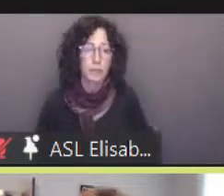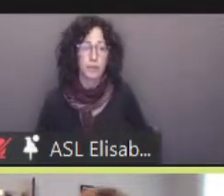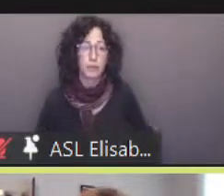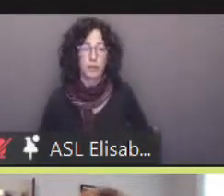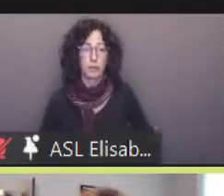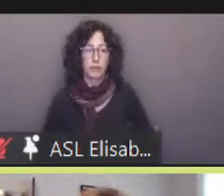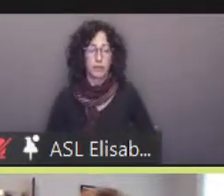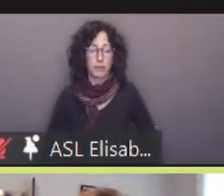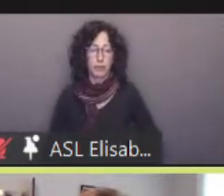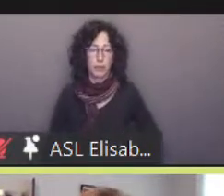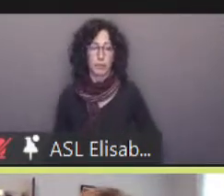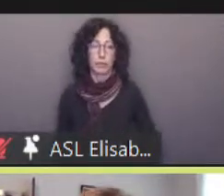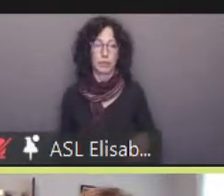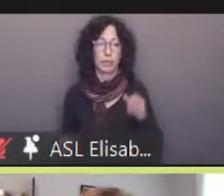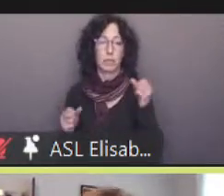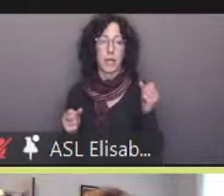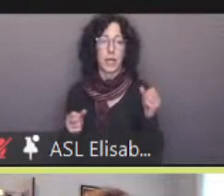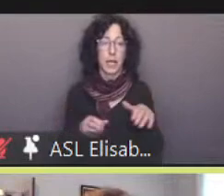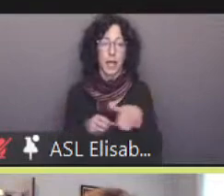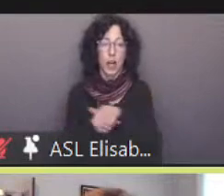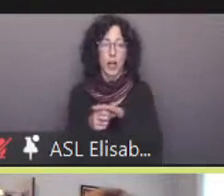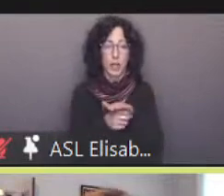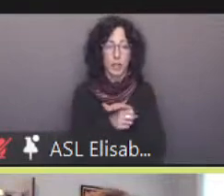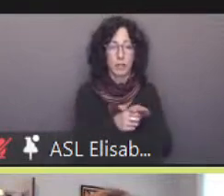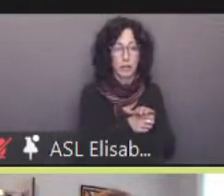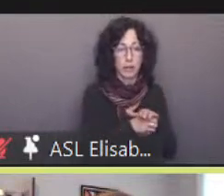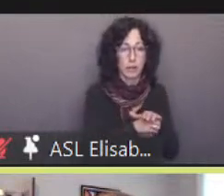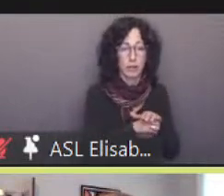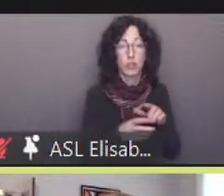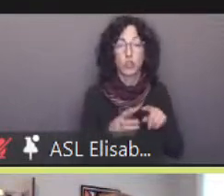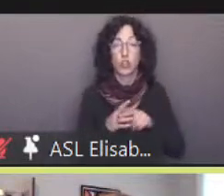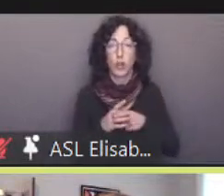for age 12 to 15-year-olds starting tomorrow.